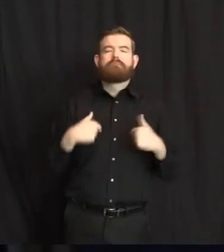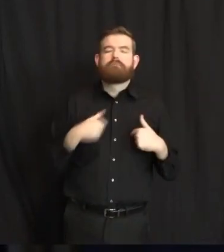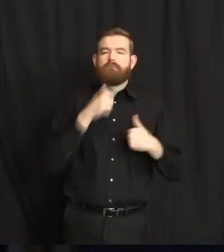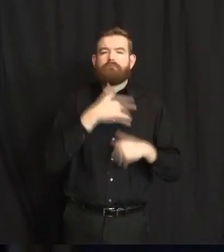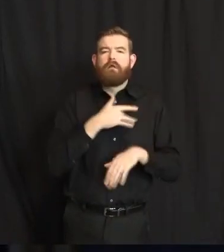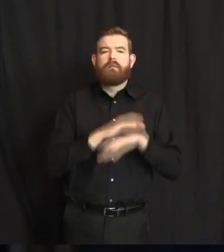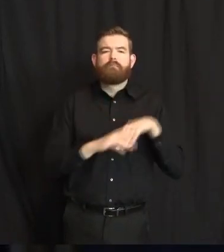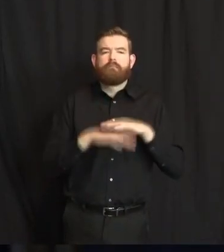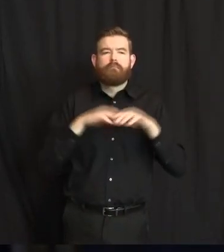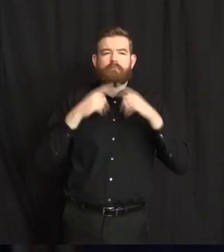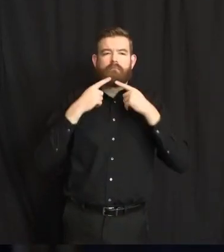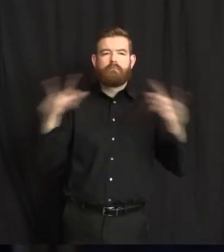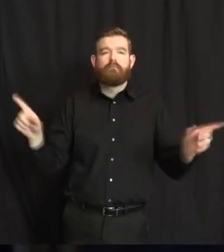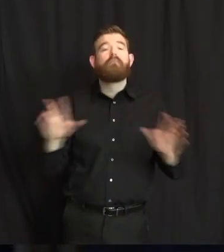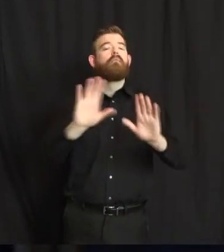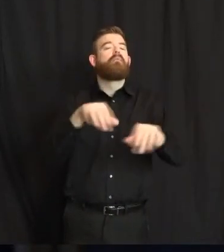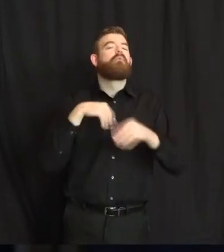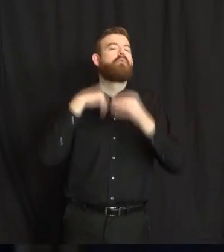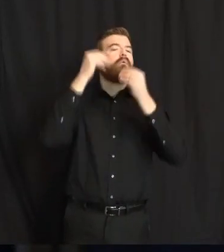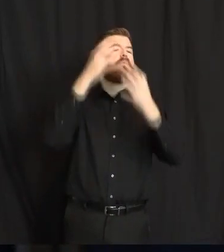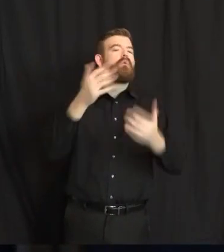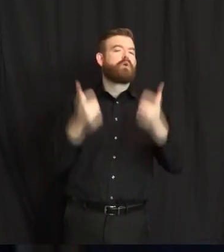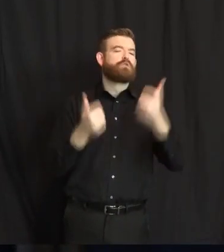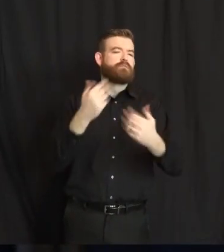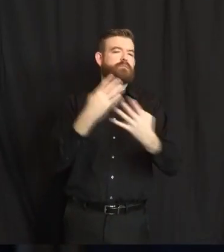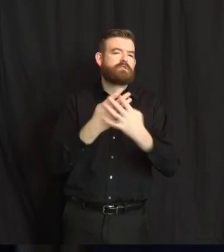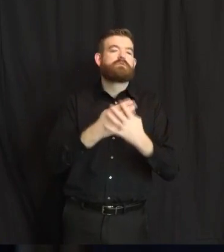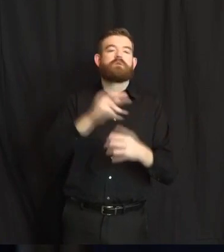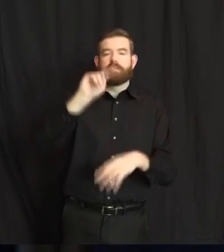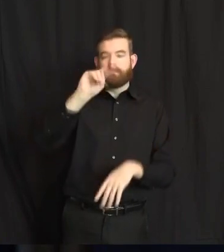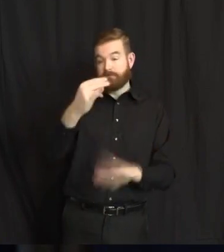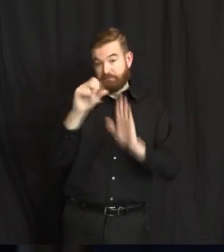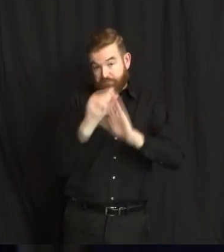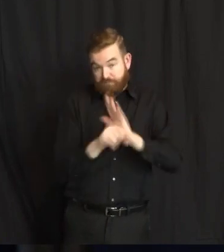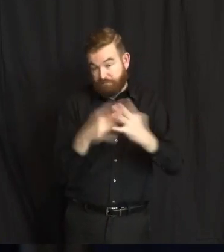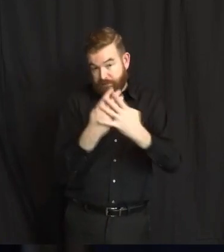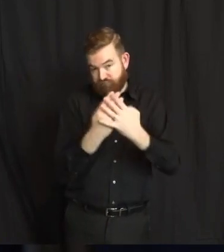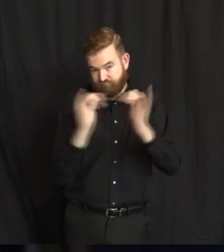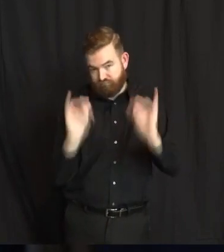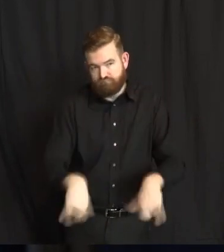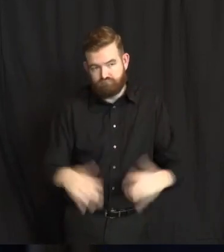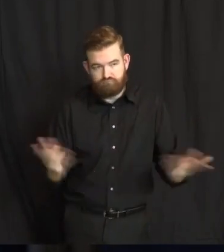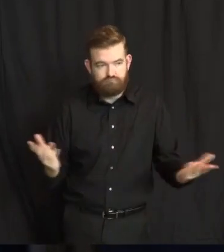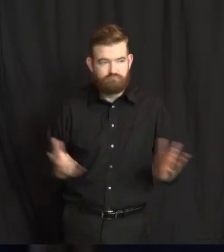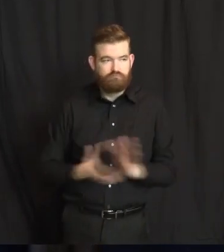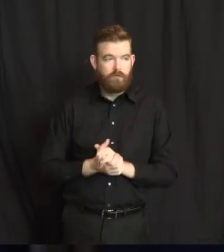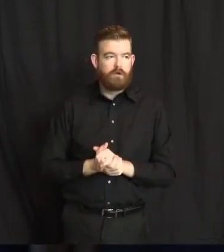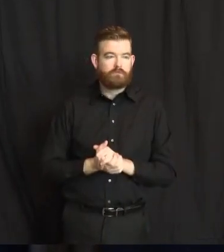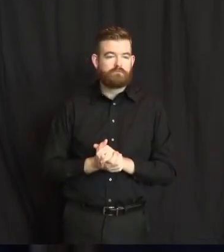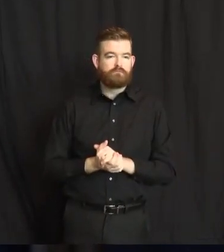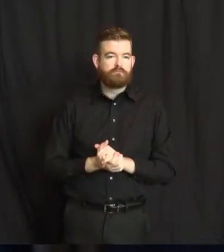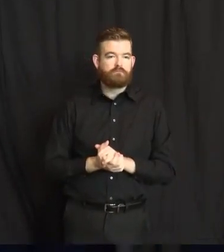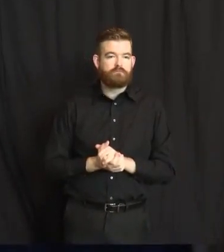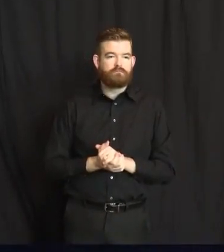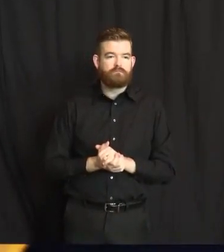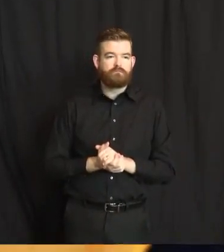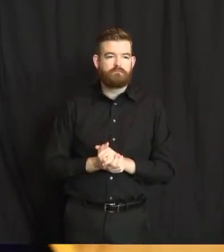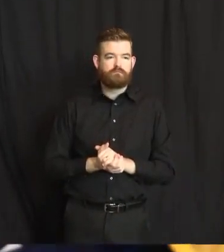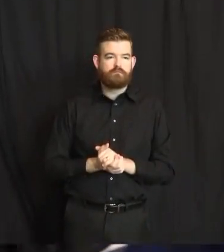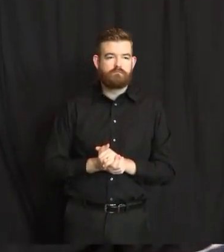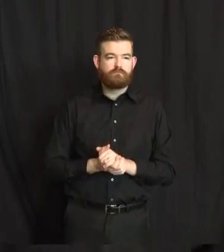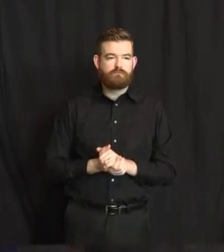Oh, it was at New Jersey State Prison. New Jersey State Prison. The age of the corrections officer was, as I understand it, was